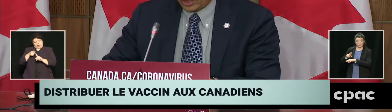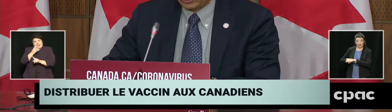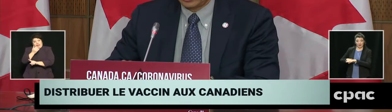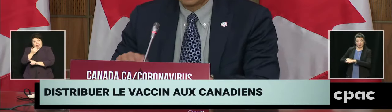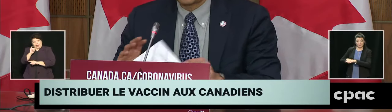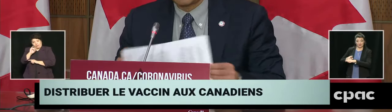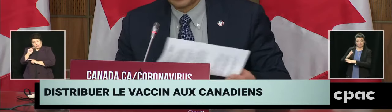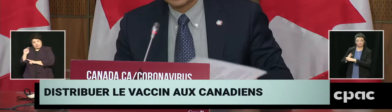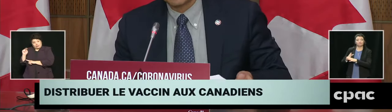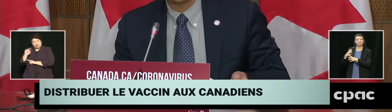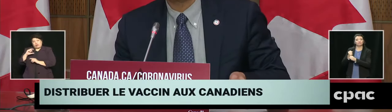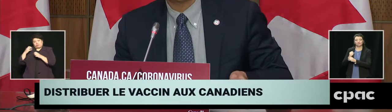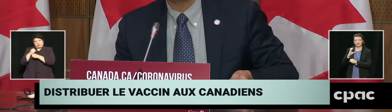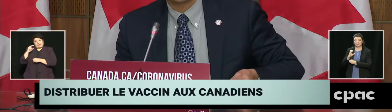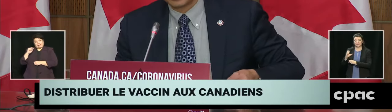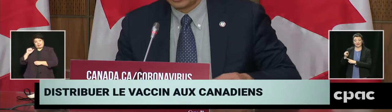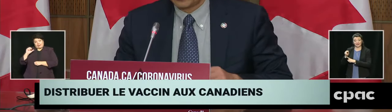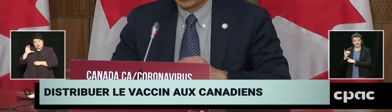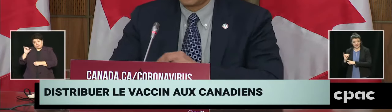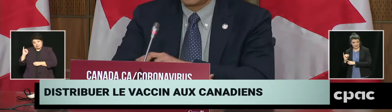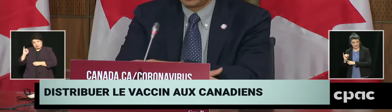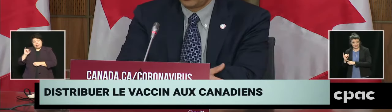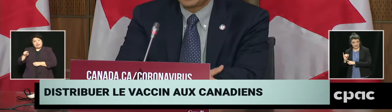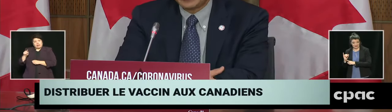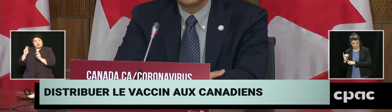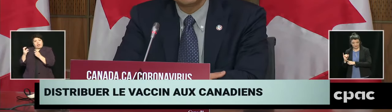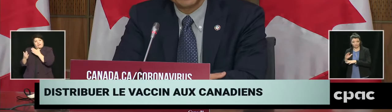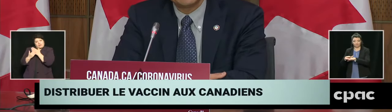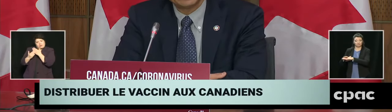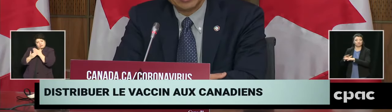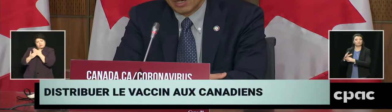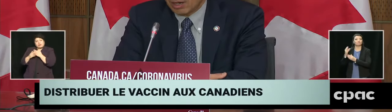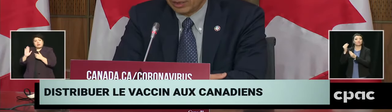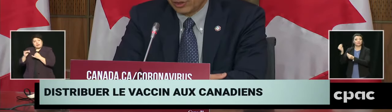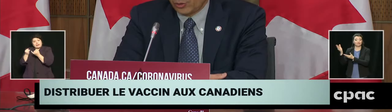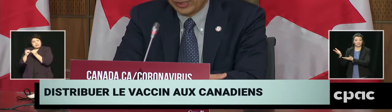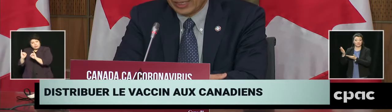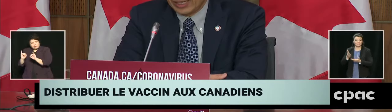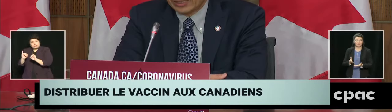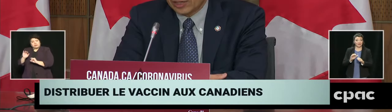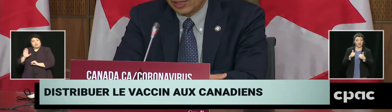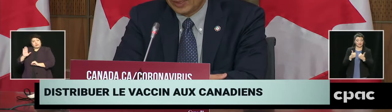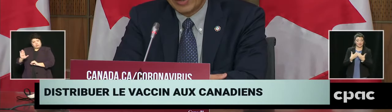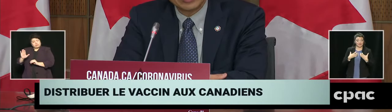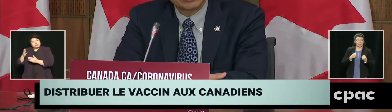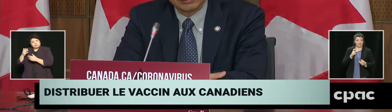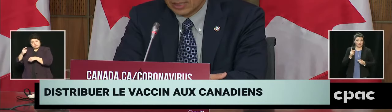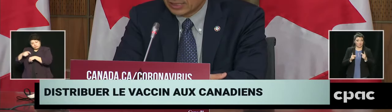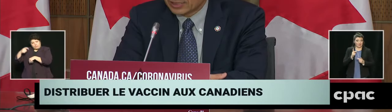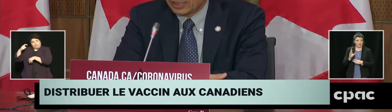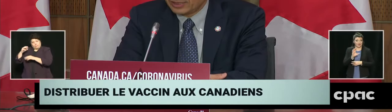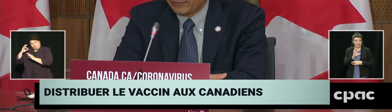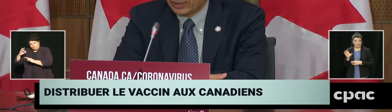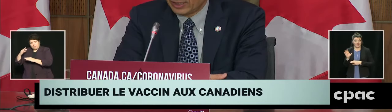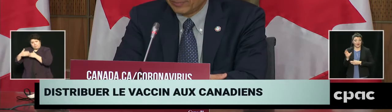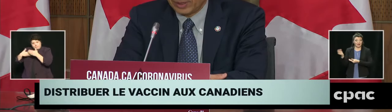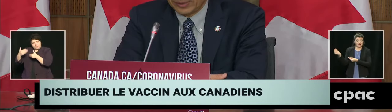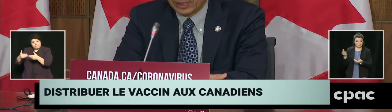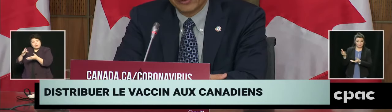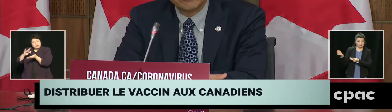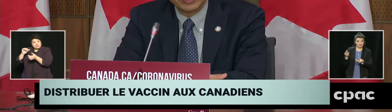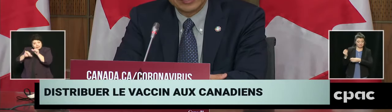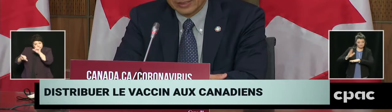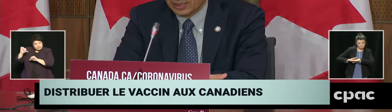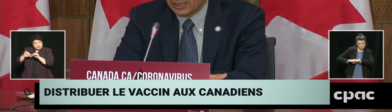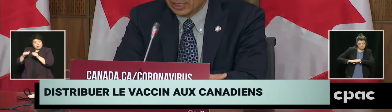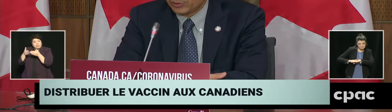advisory body that provides the Public Health Agency of Canada with independent, ongoing, and timely medical, scientific, and public